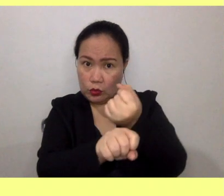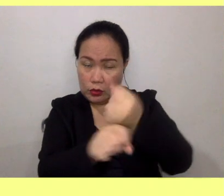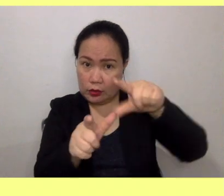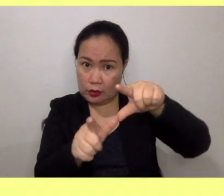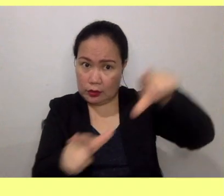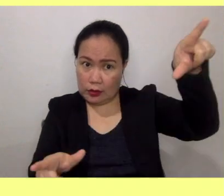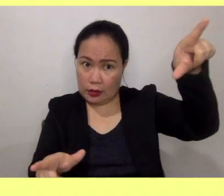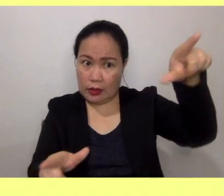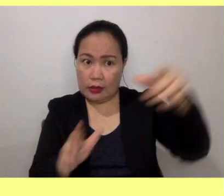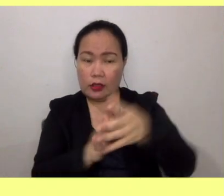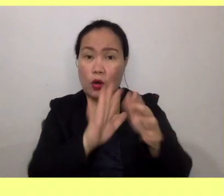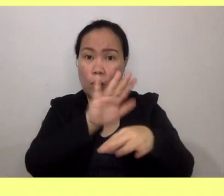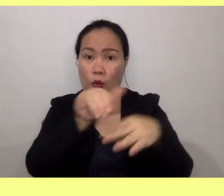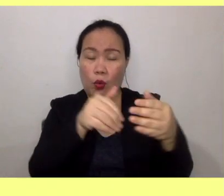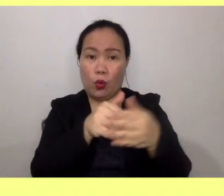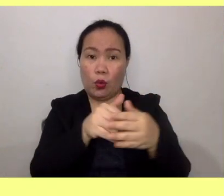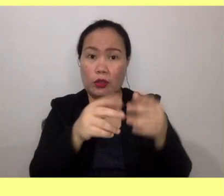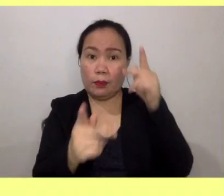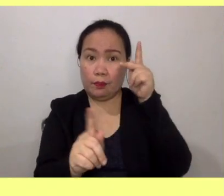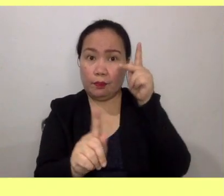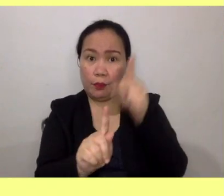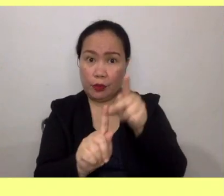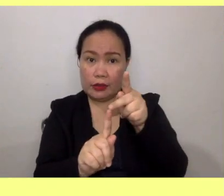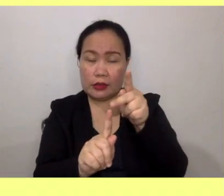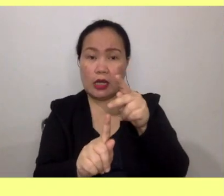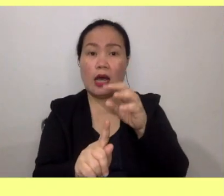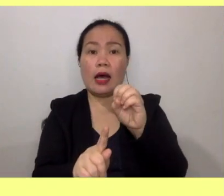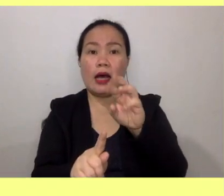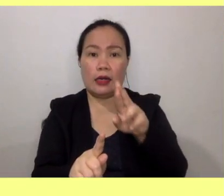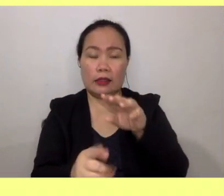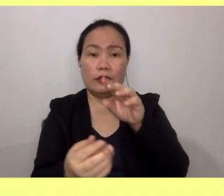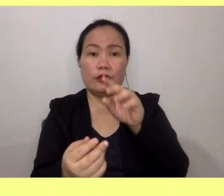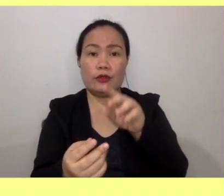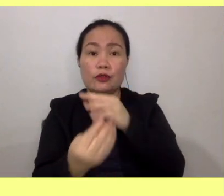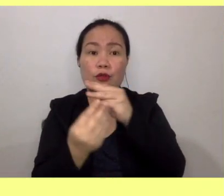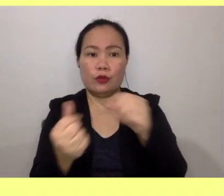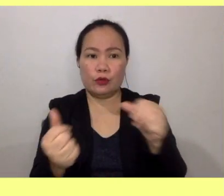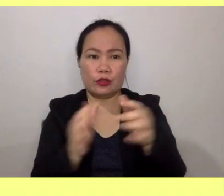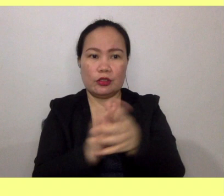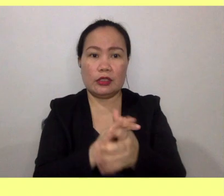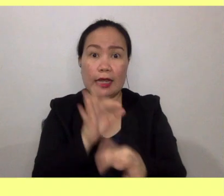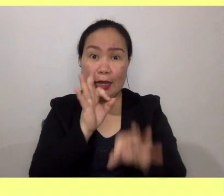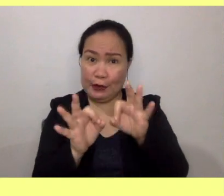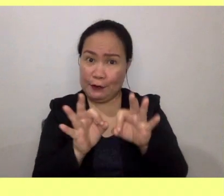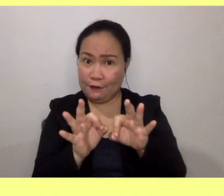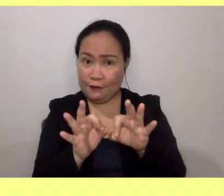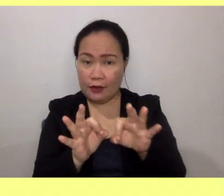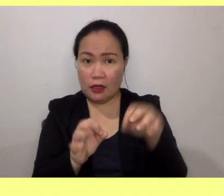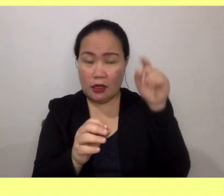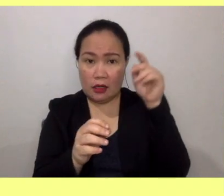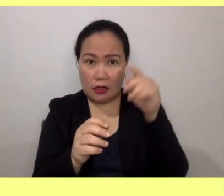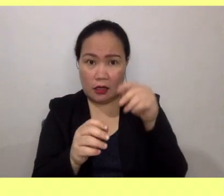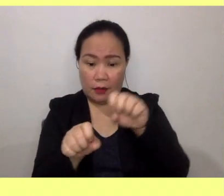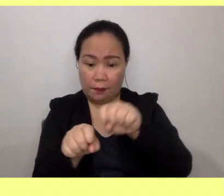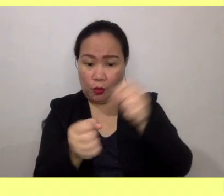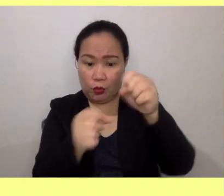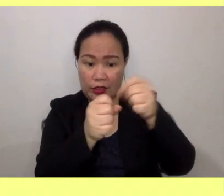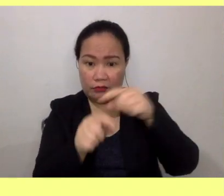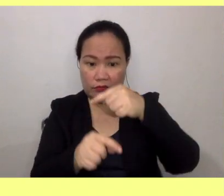it's solid, all the points na naglalay dito sa line na to are also solutions. Pero if it's